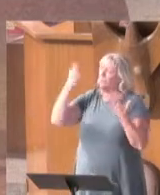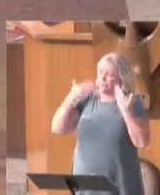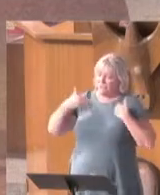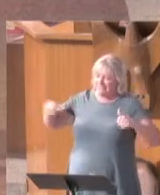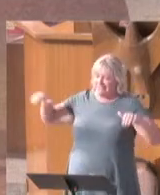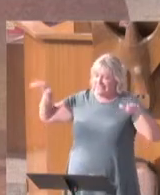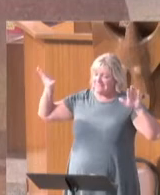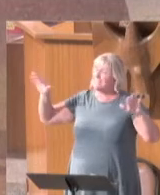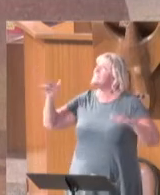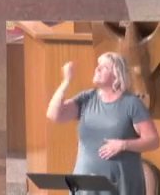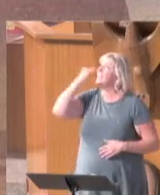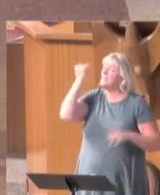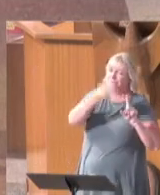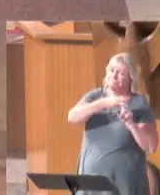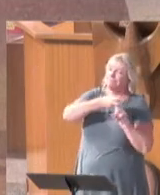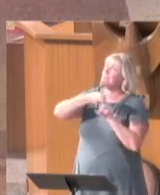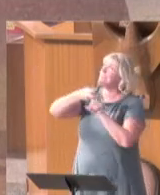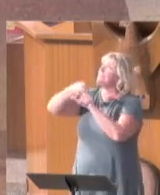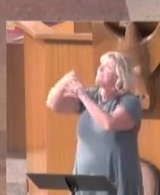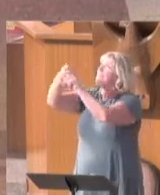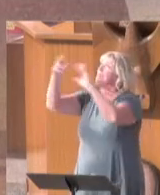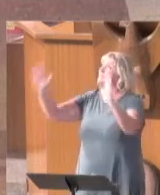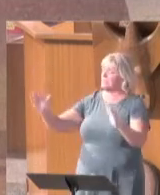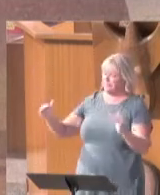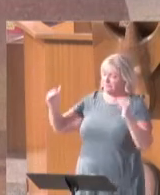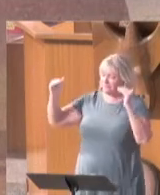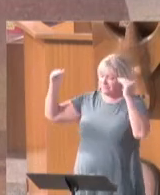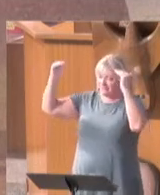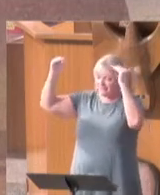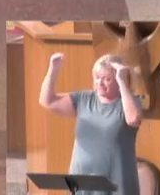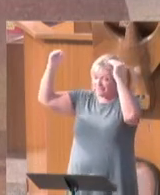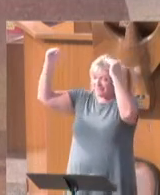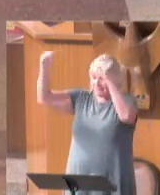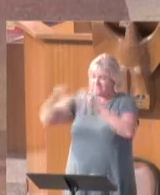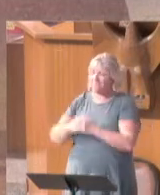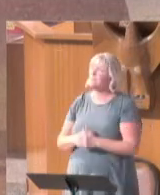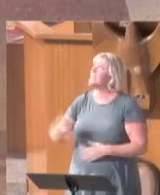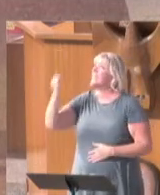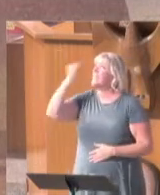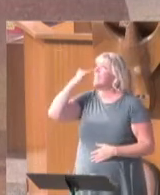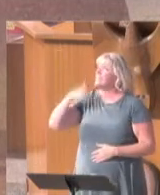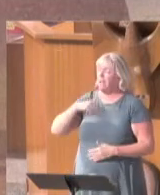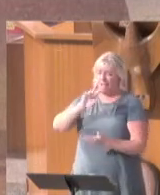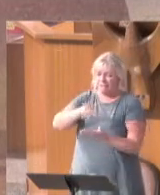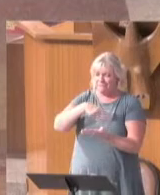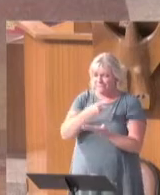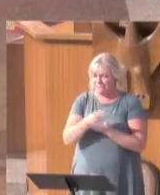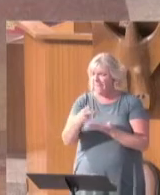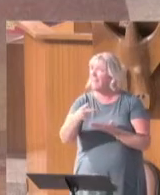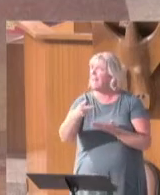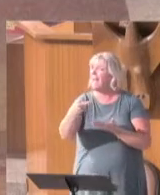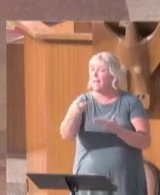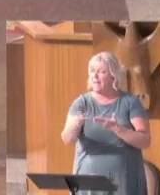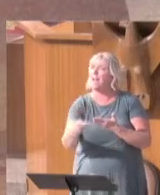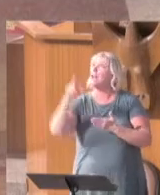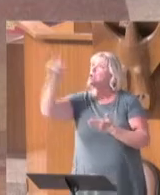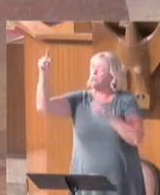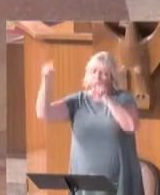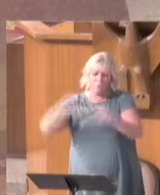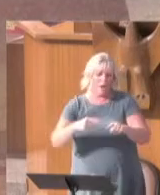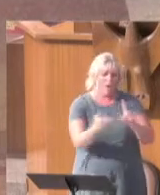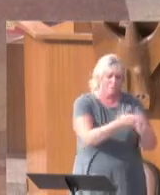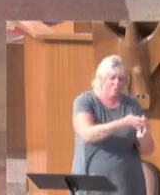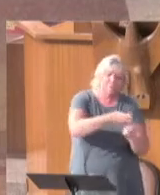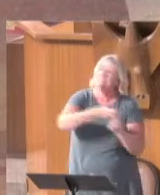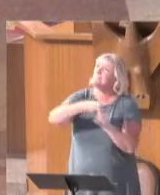wings? What if you take me up so high? What if you catch me when